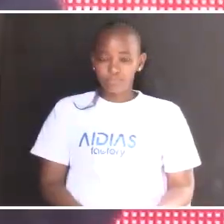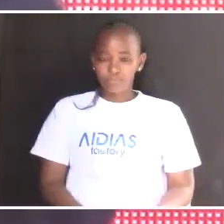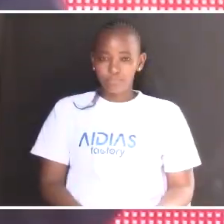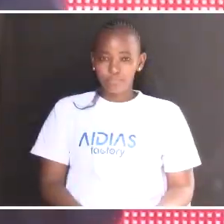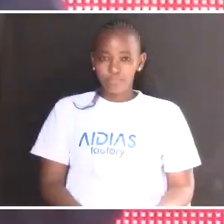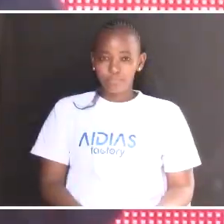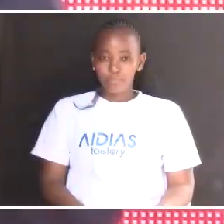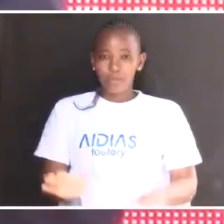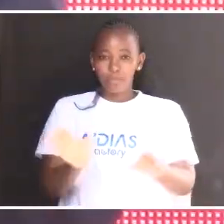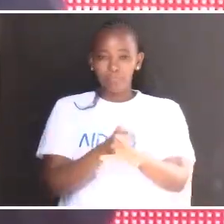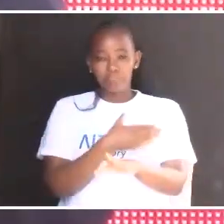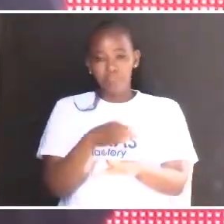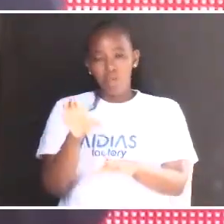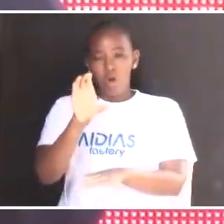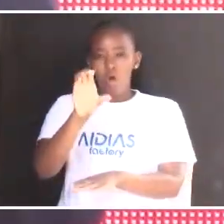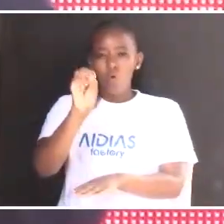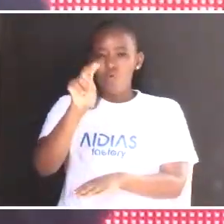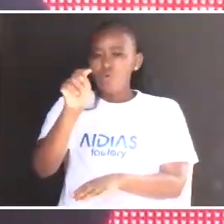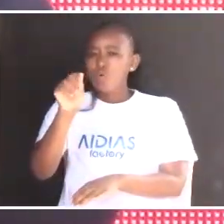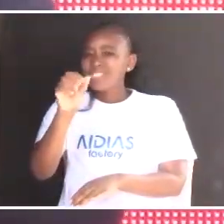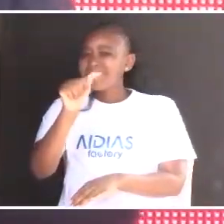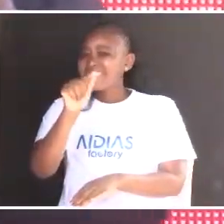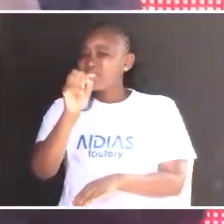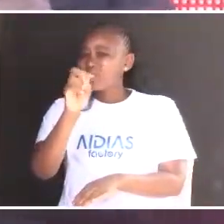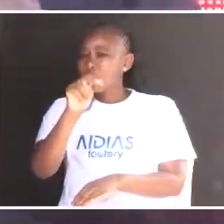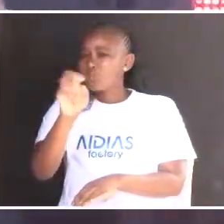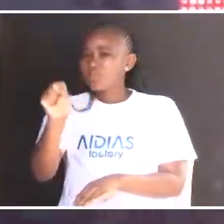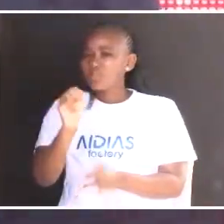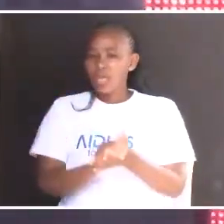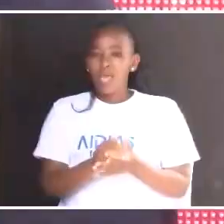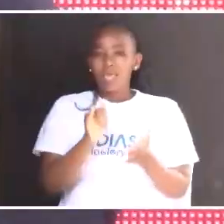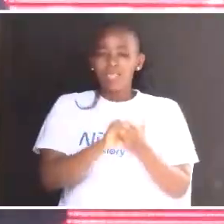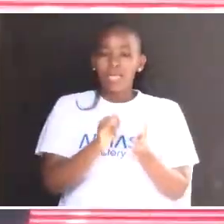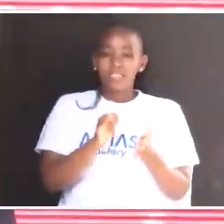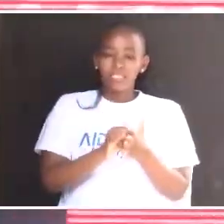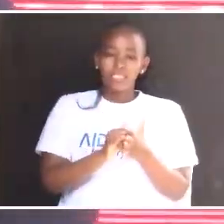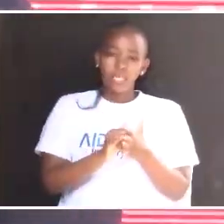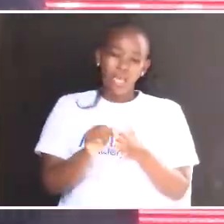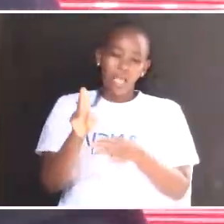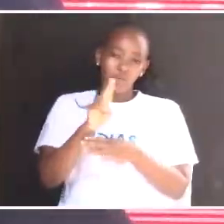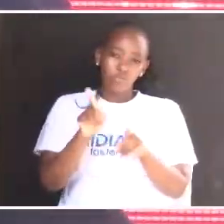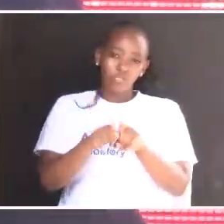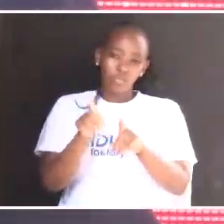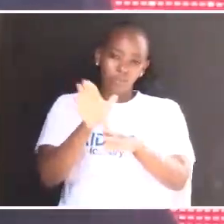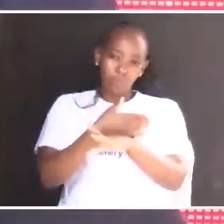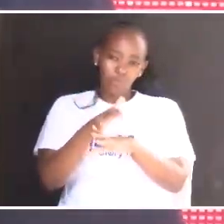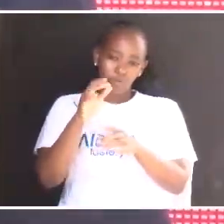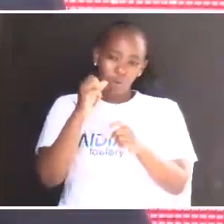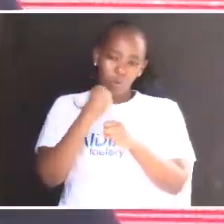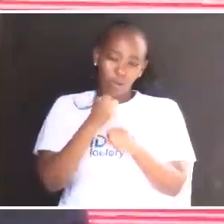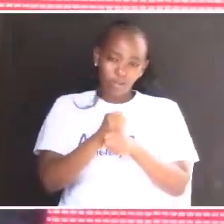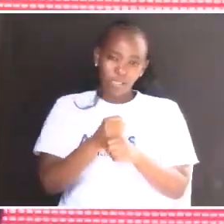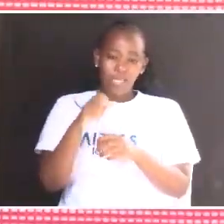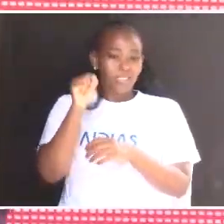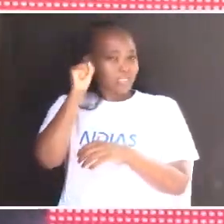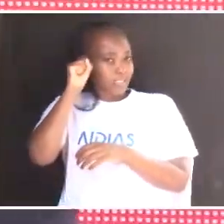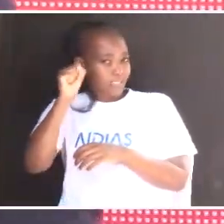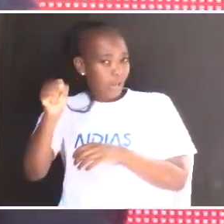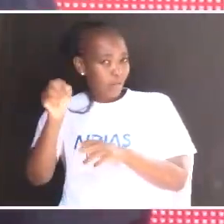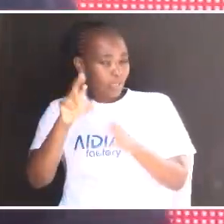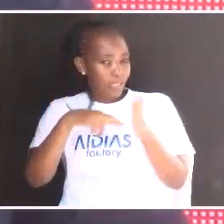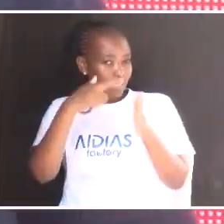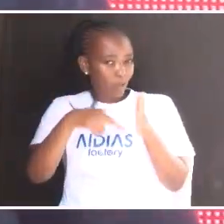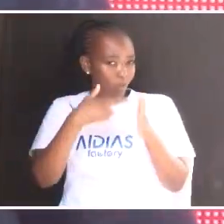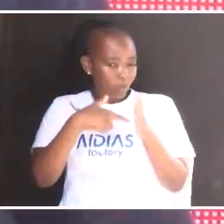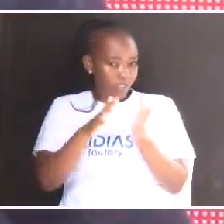These musical connotations are those ones that are registrable as musical works. Sound recordings, hizi ni vile zitu,